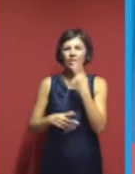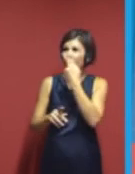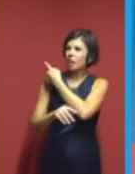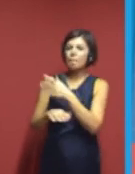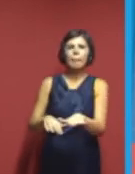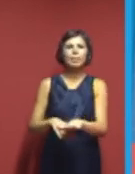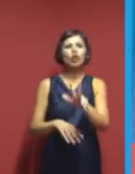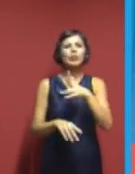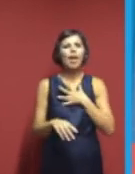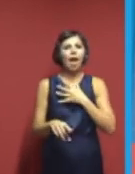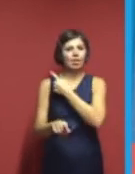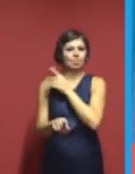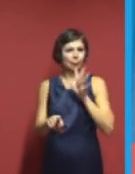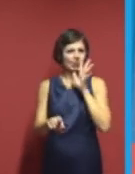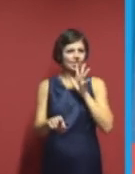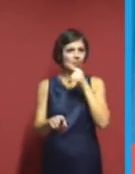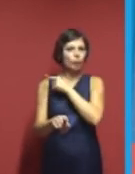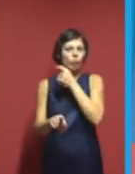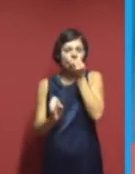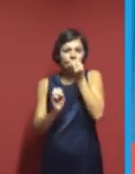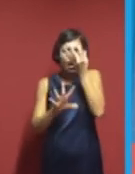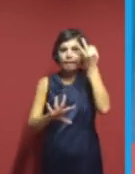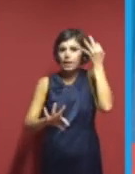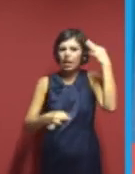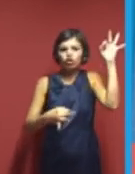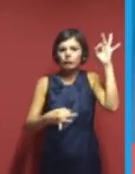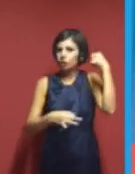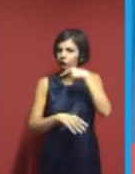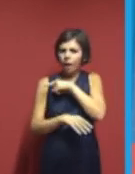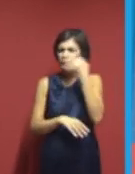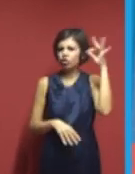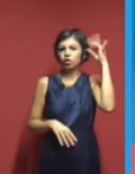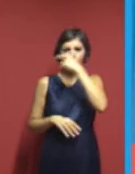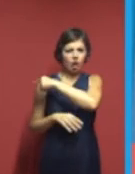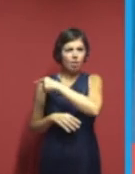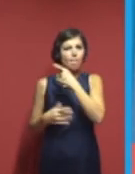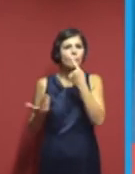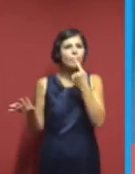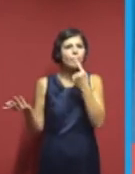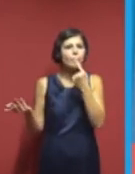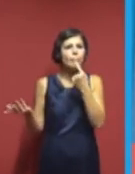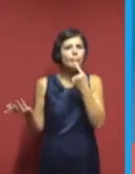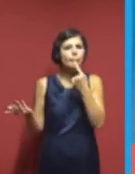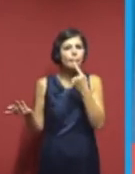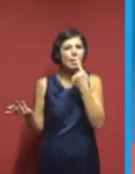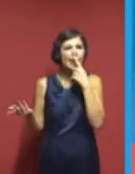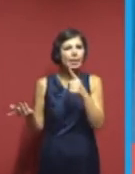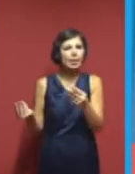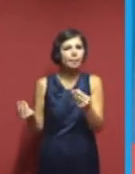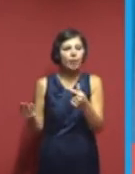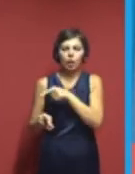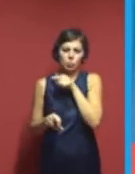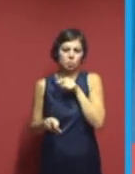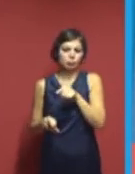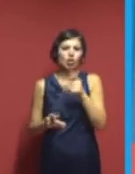Day. I mentioned underwater robots. Imagine if kids under 10 are able to create this, what they'll be able